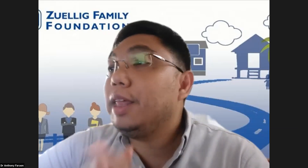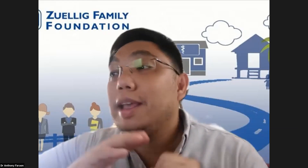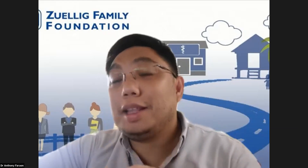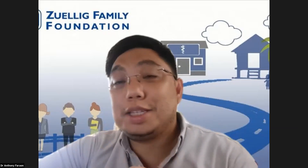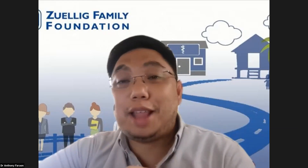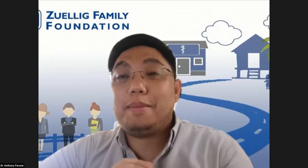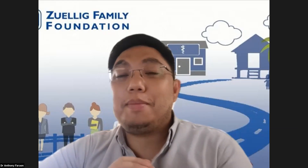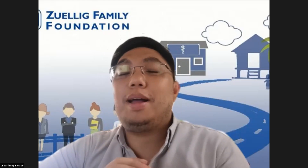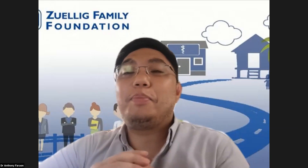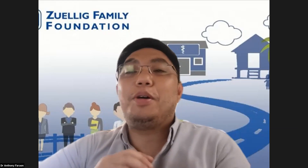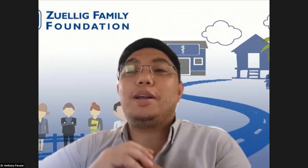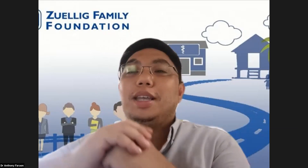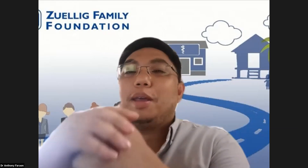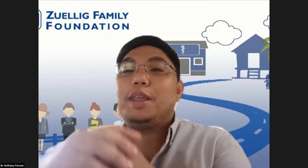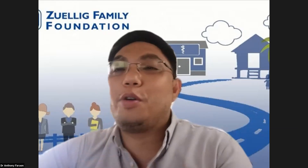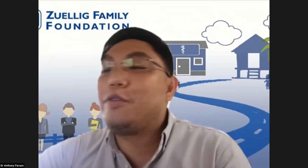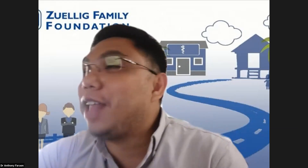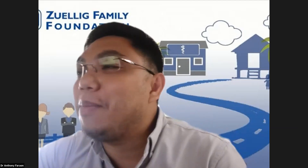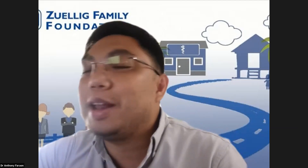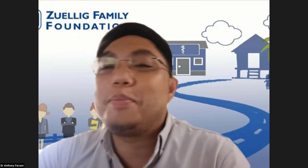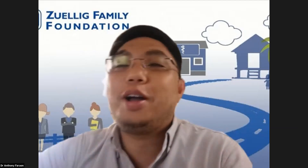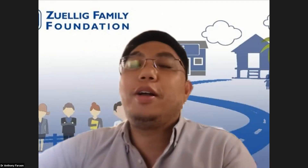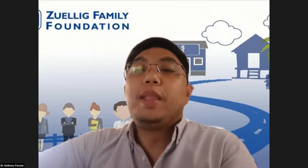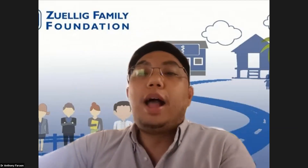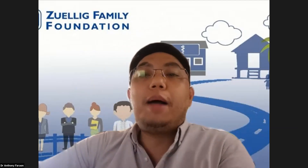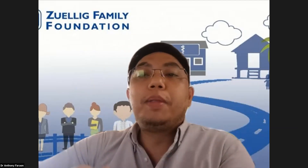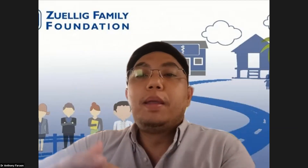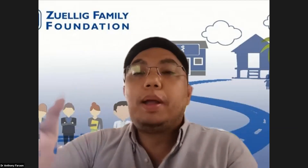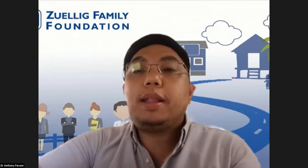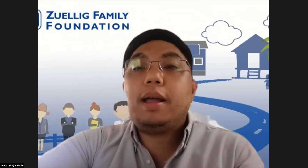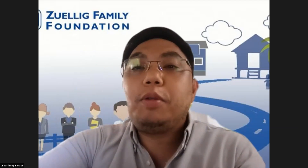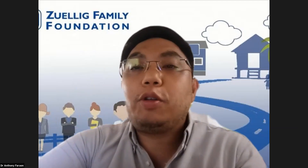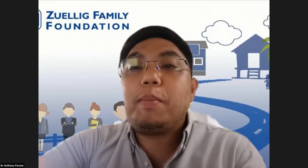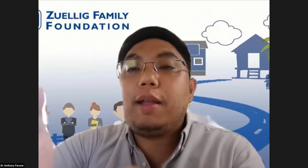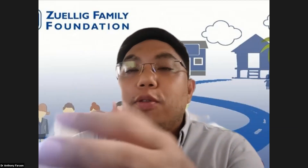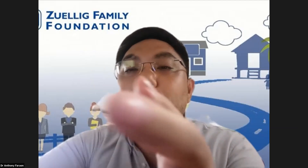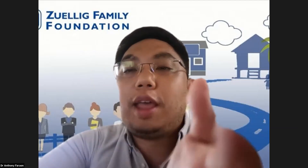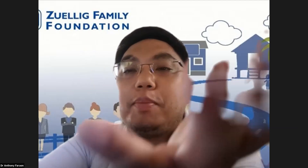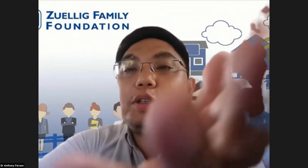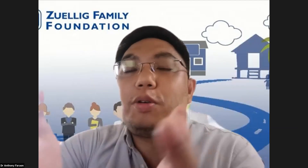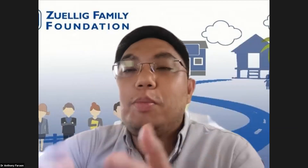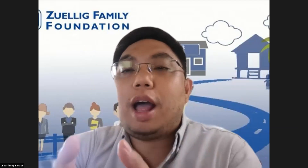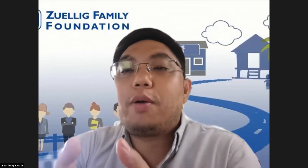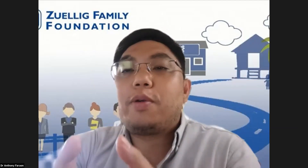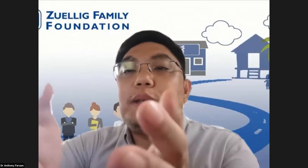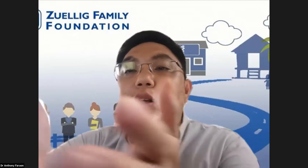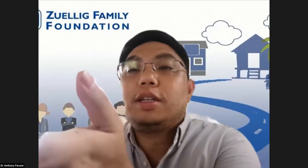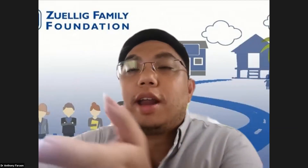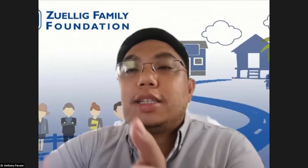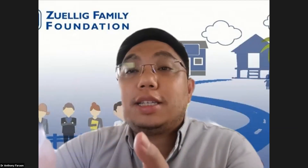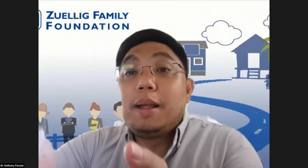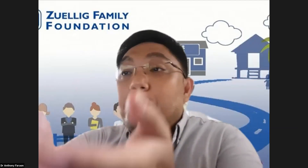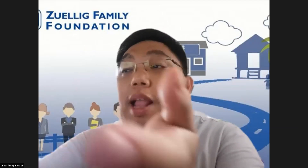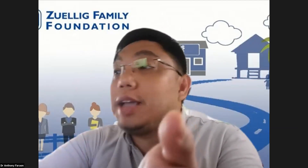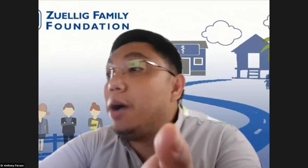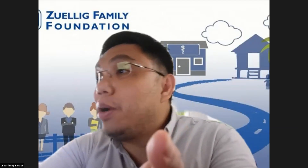Marilen. I think it's time po kasi we're over time na rin po. Ano? But Dr. Marin, I'd like to thank po siguro muna our speakers na